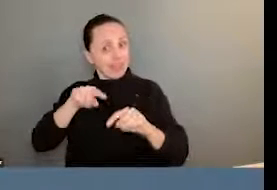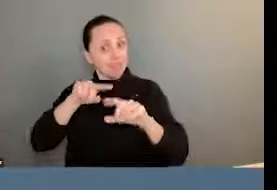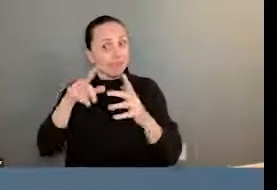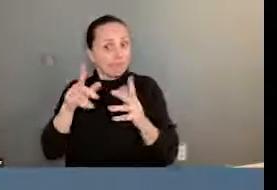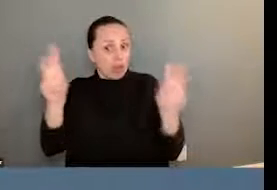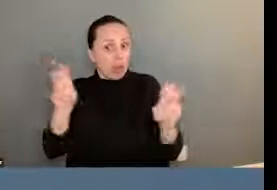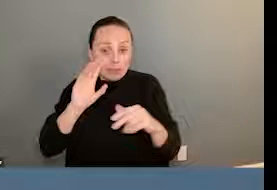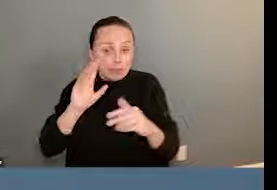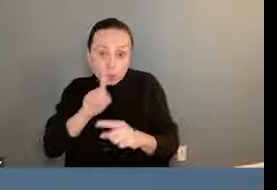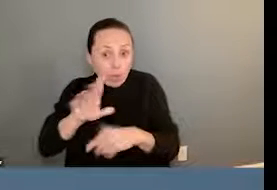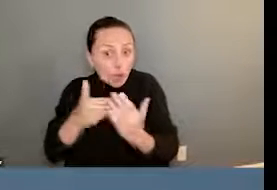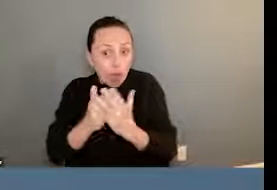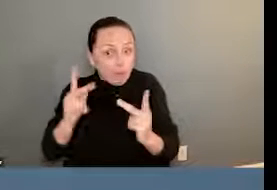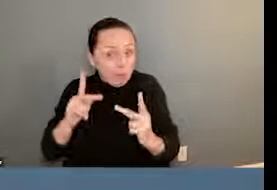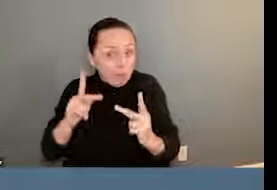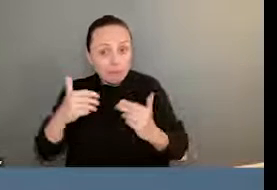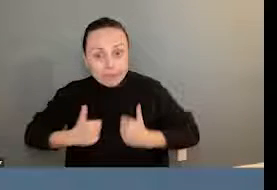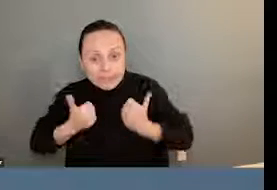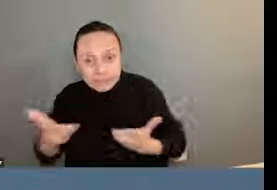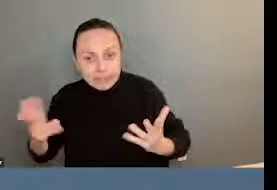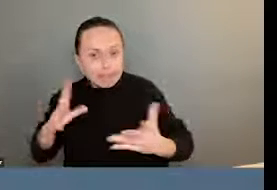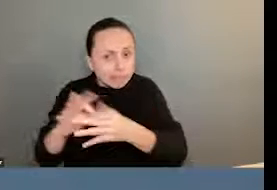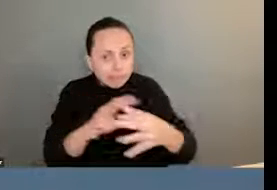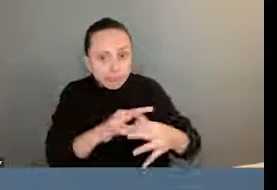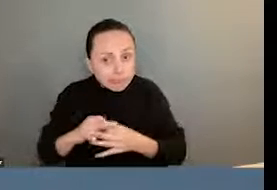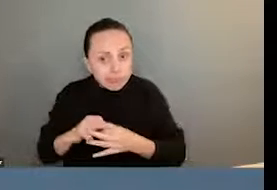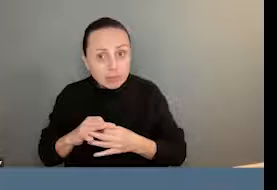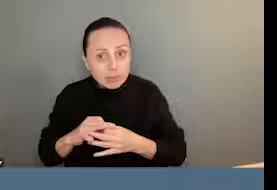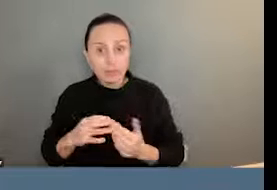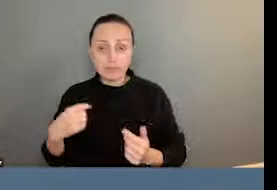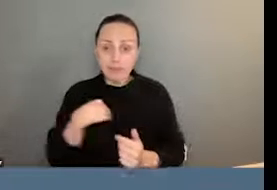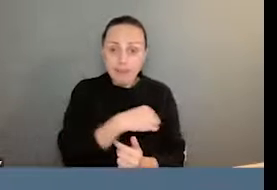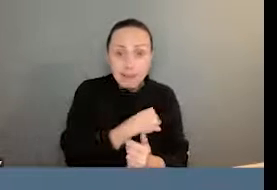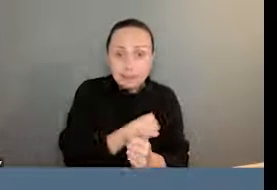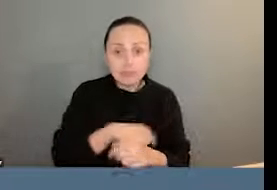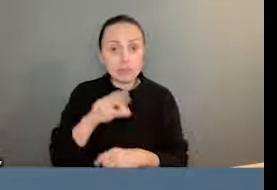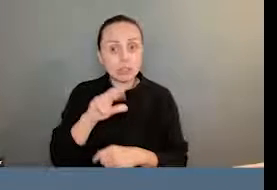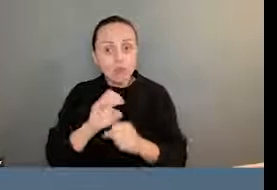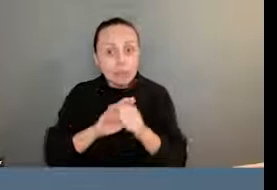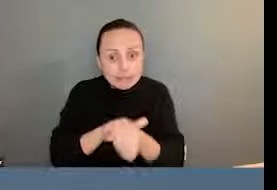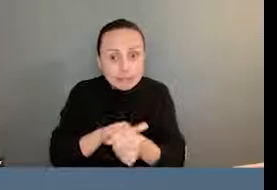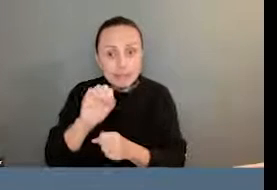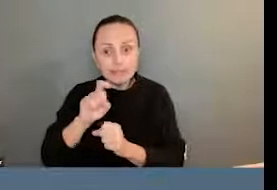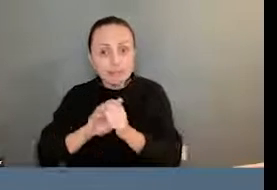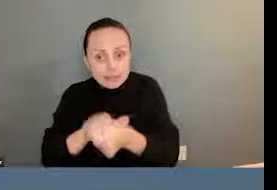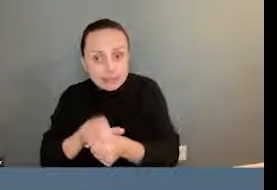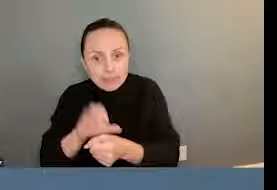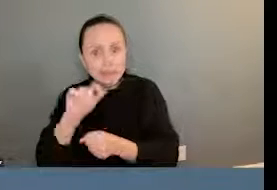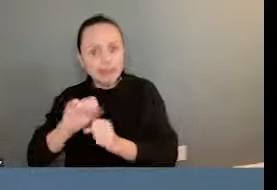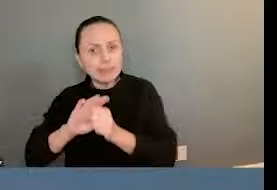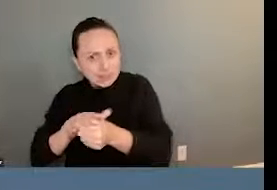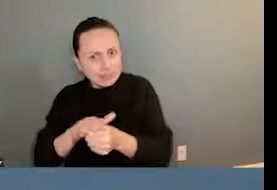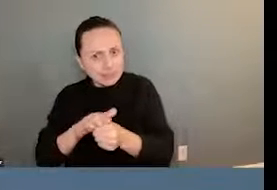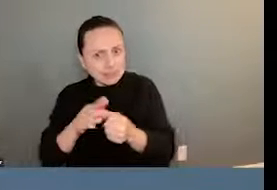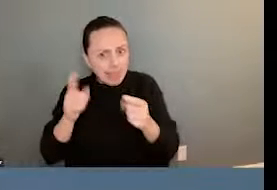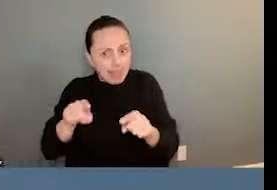that maybe you may not necessarily see as a connection between us and the racism and sexism and classism that exists in our